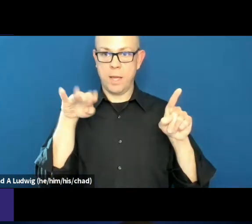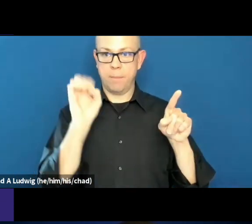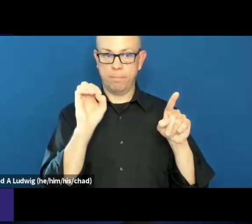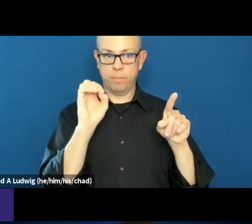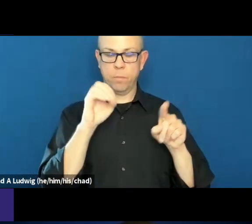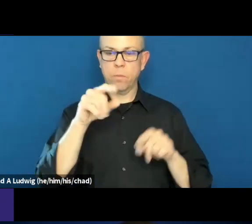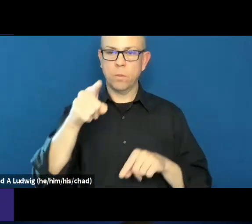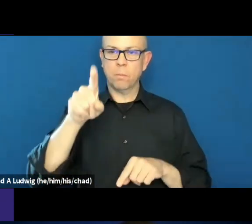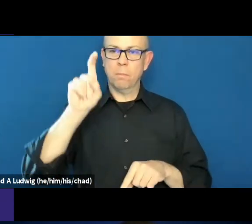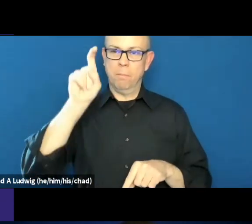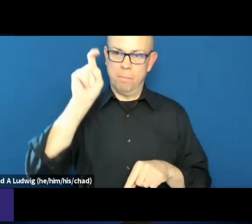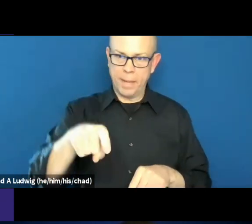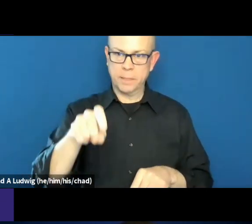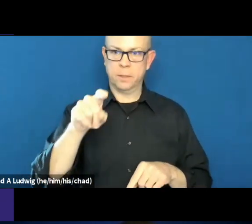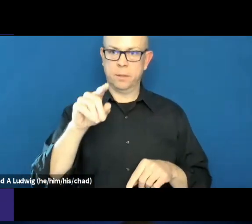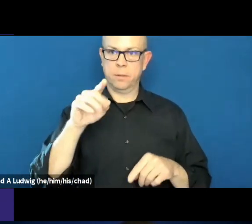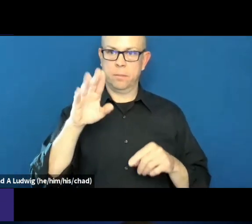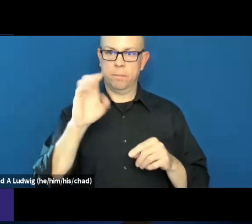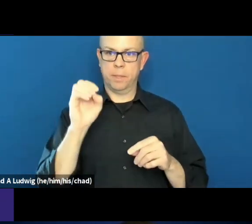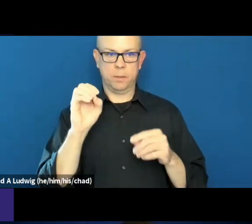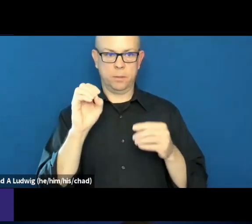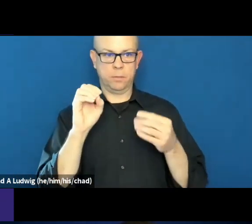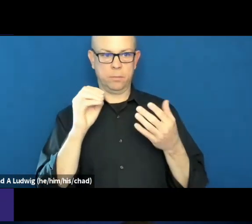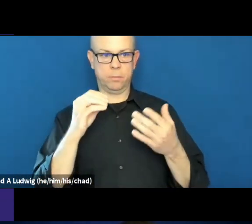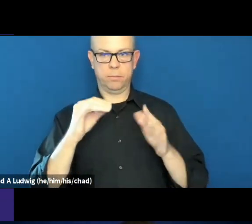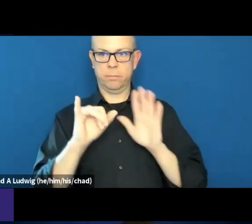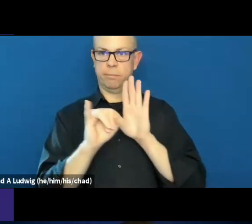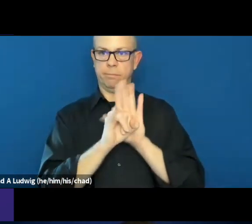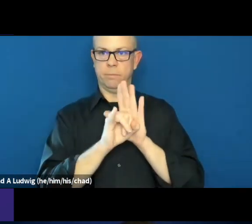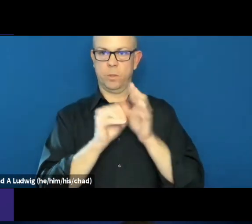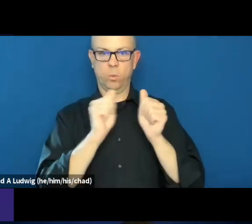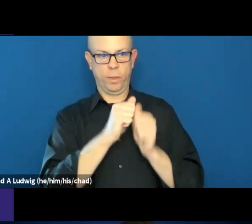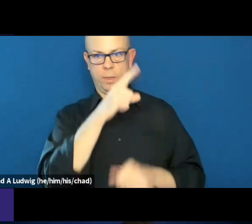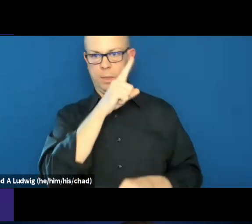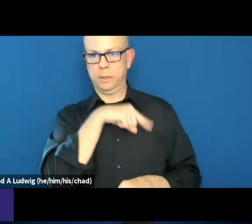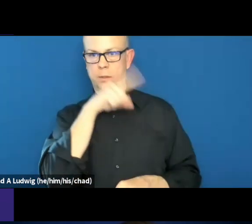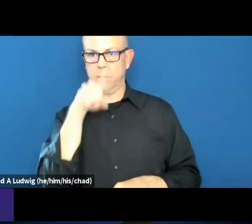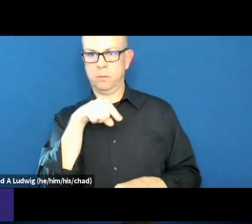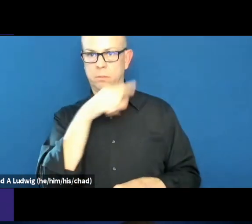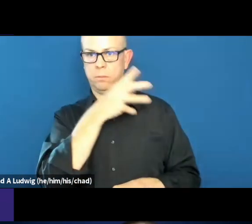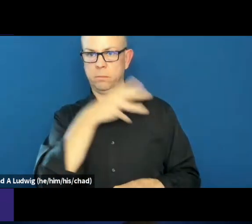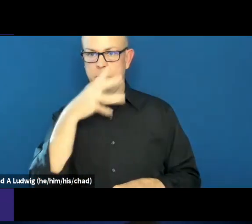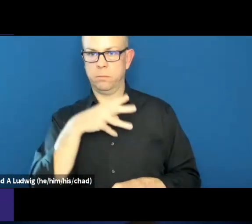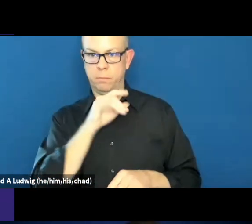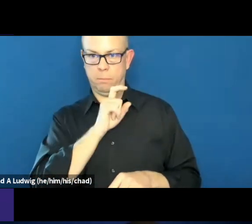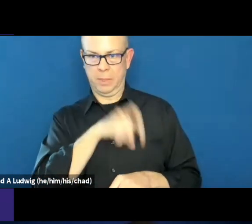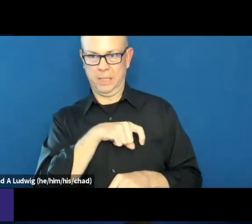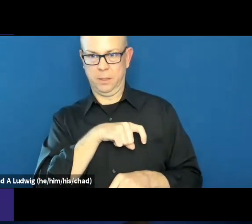And just to review, these list of crimes that are indicated here on the slide,